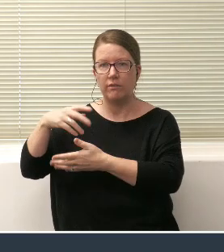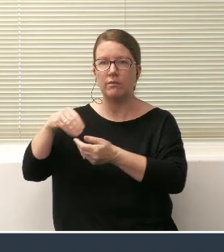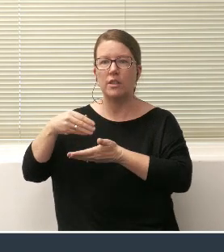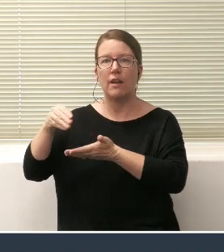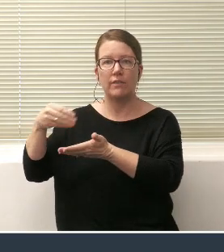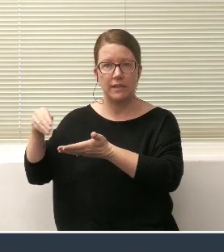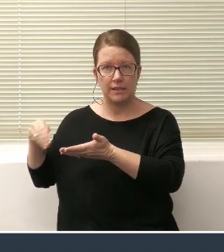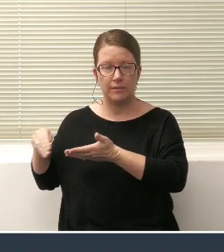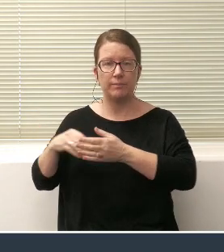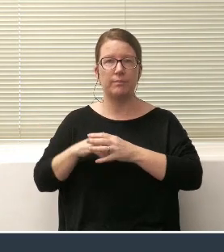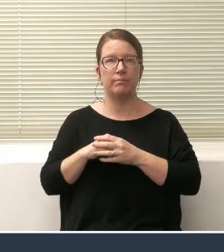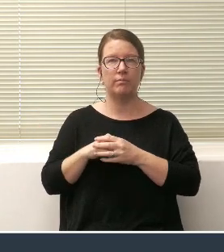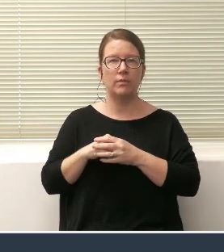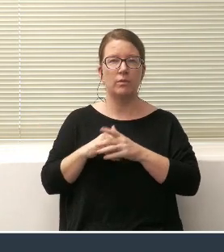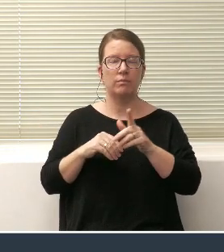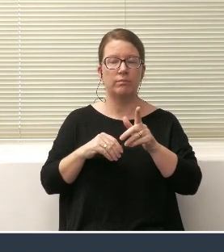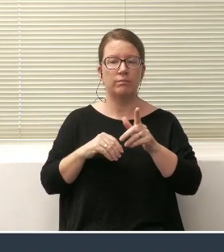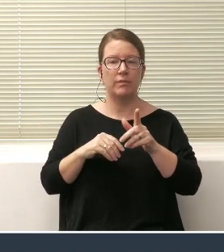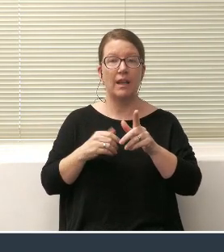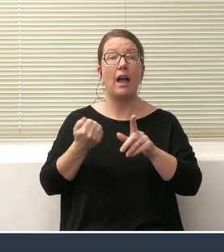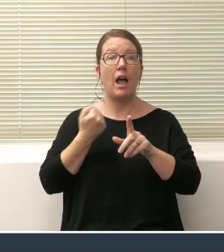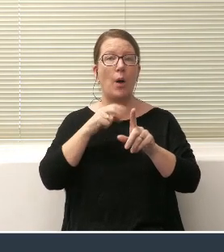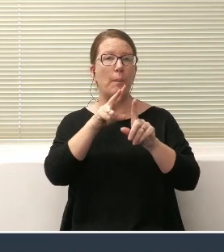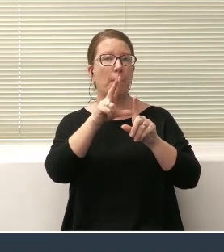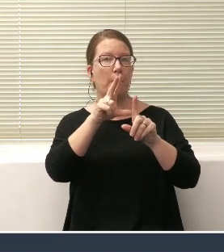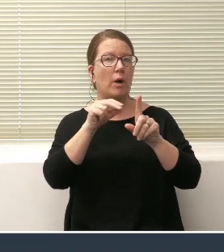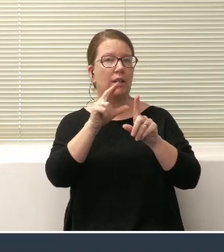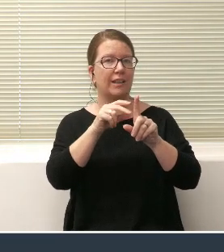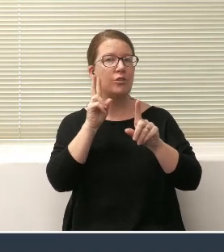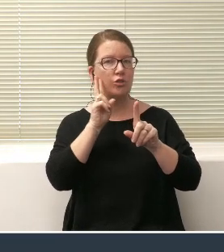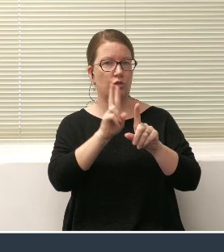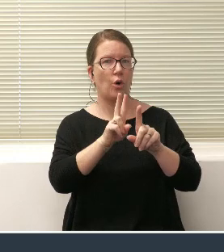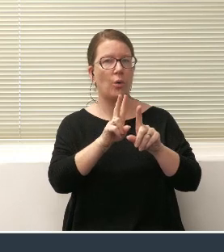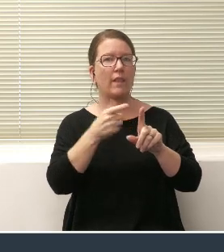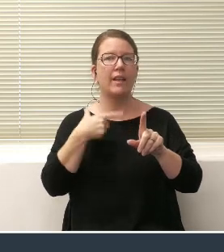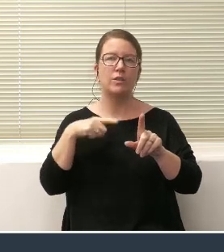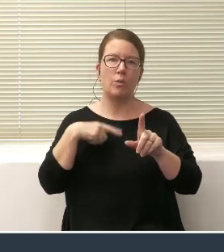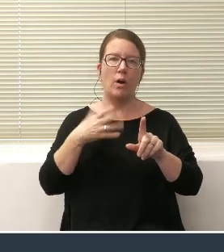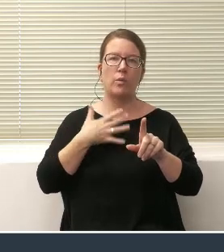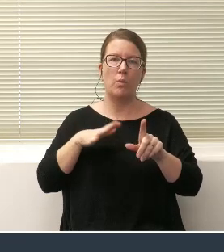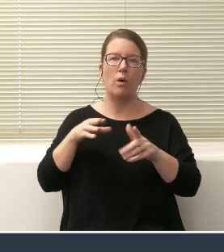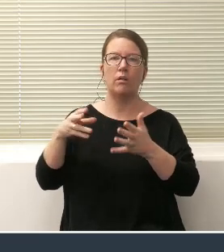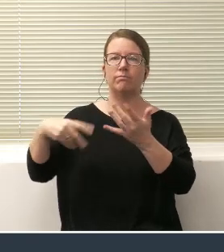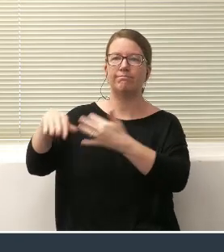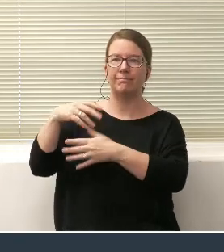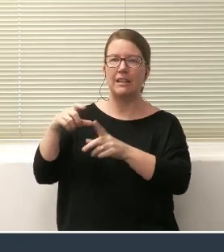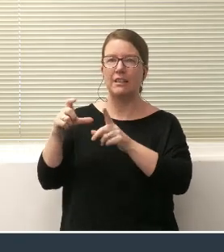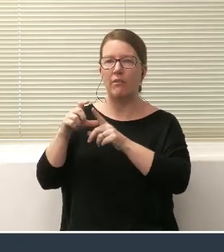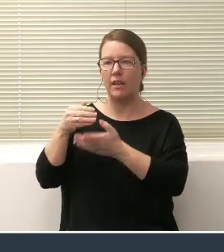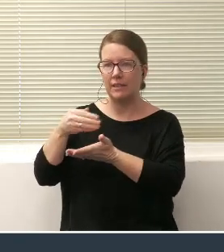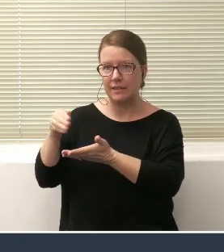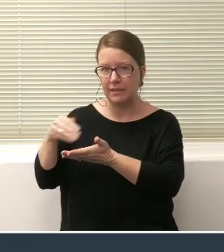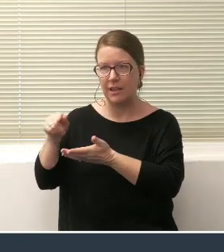And through the chair, that was what our modelling showed, that was the reason why we were divesting, so we could put the money back into the rest of the